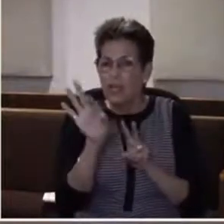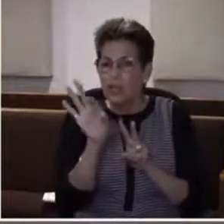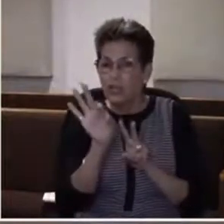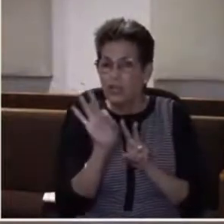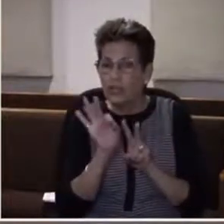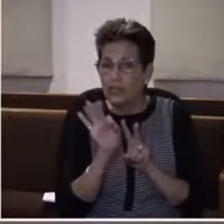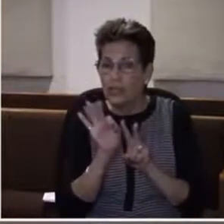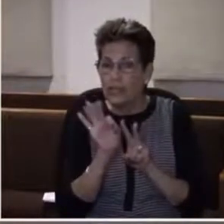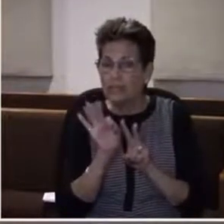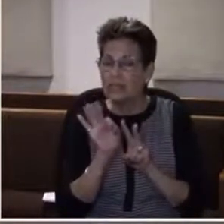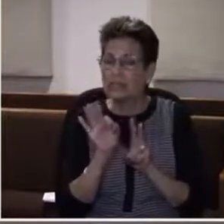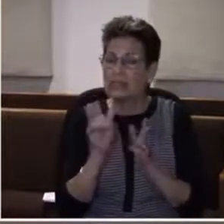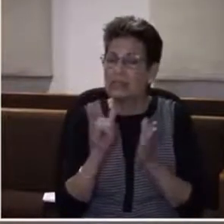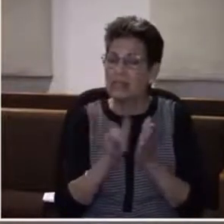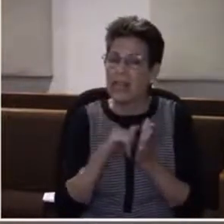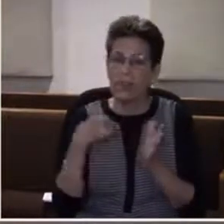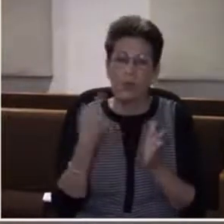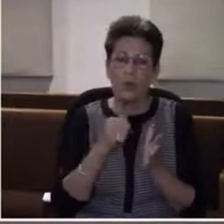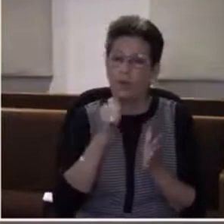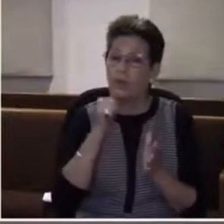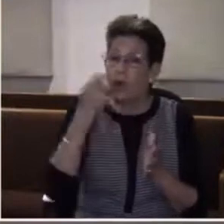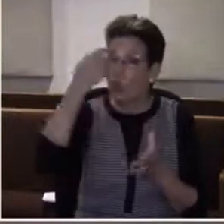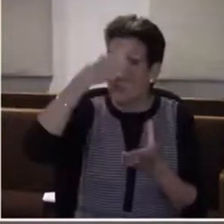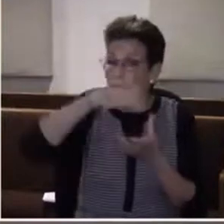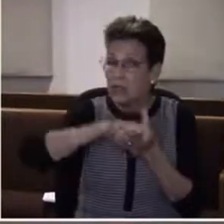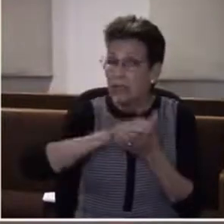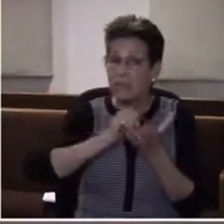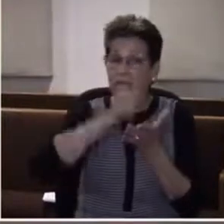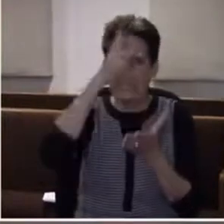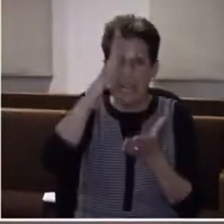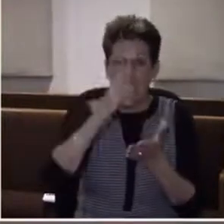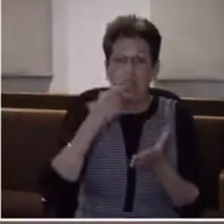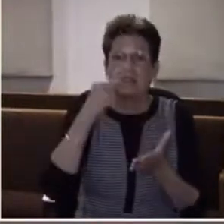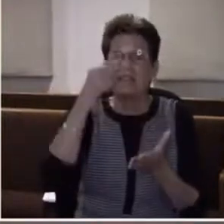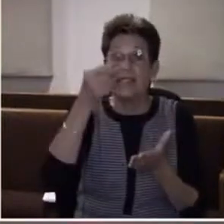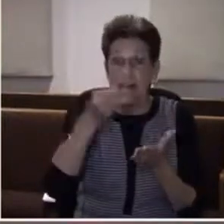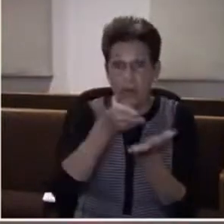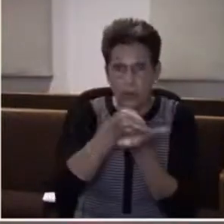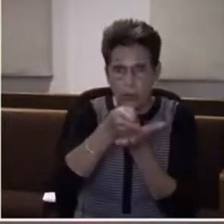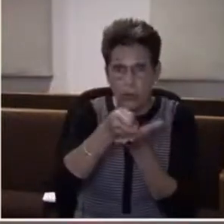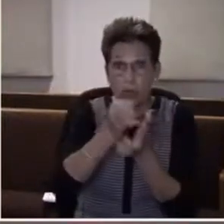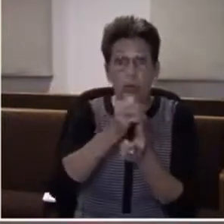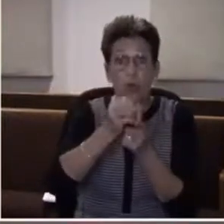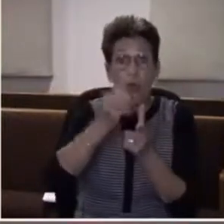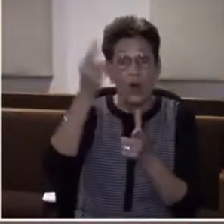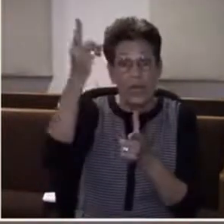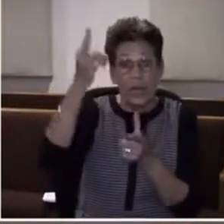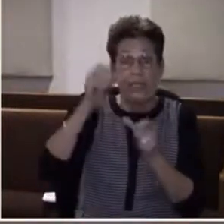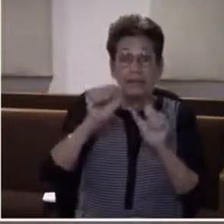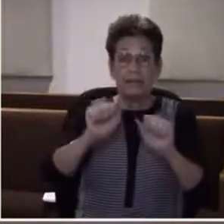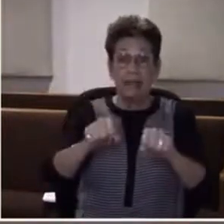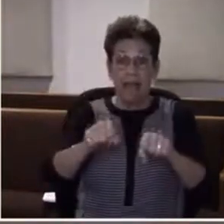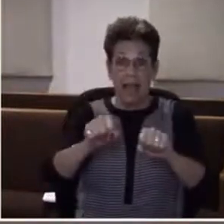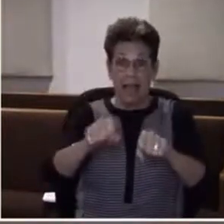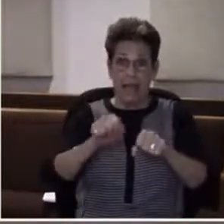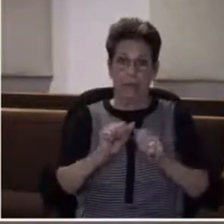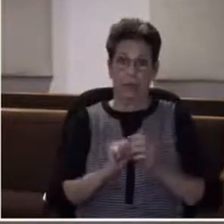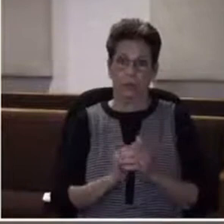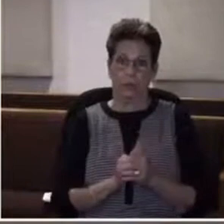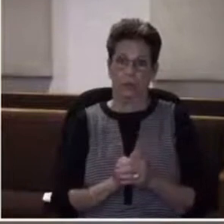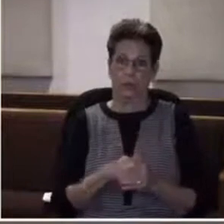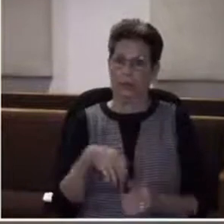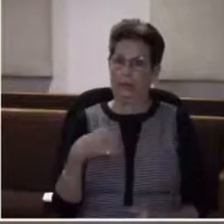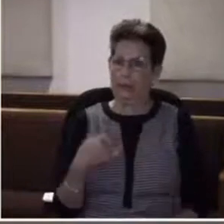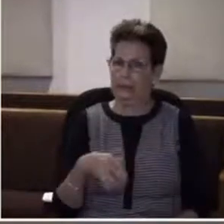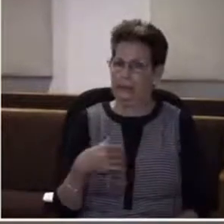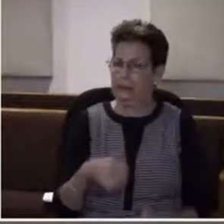that evidence that we don't believe that God's telling the truth or that he's able. And so we take our lives into our own